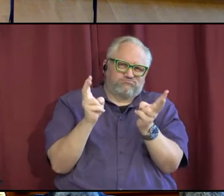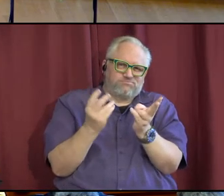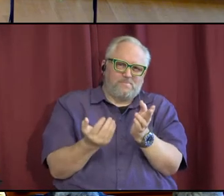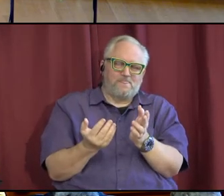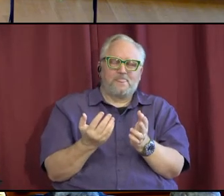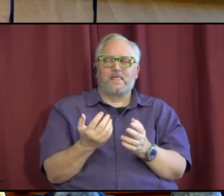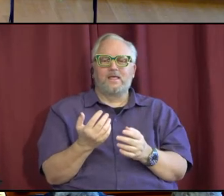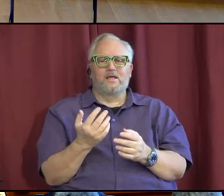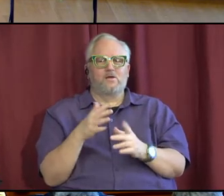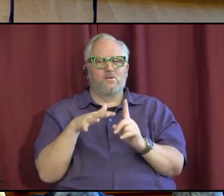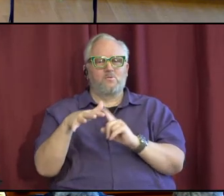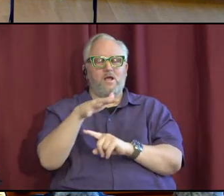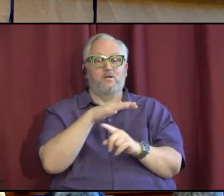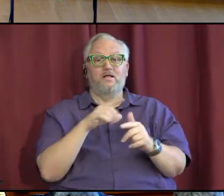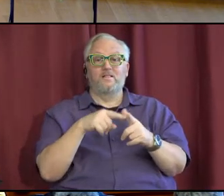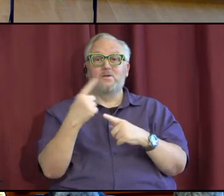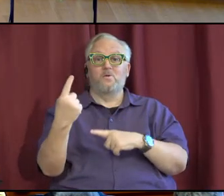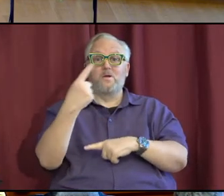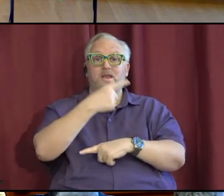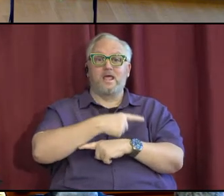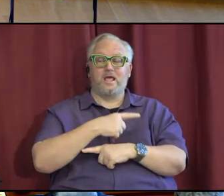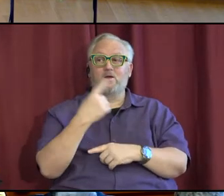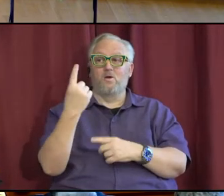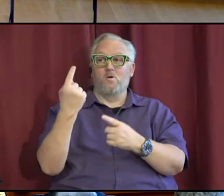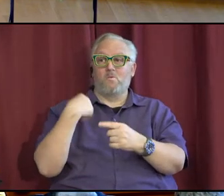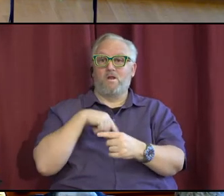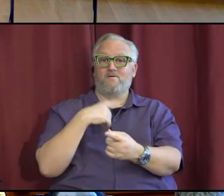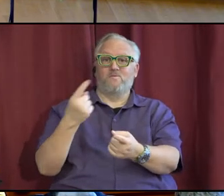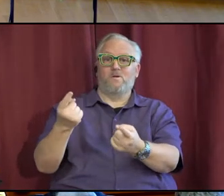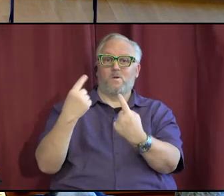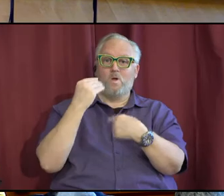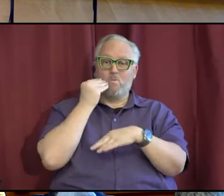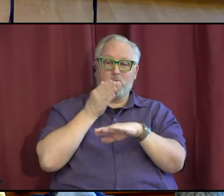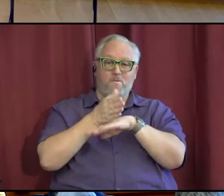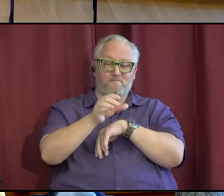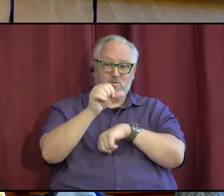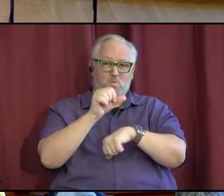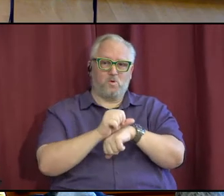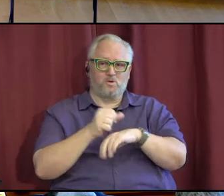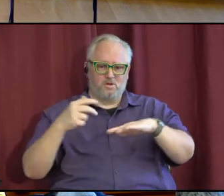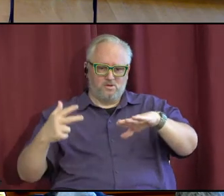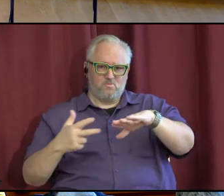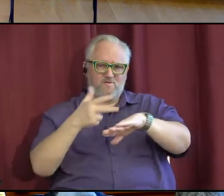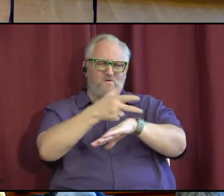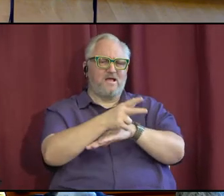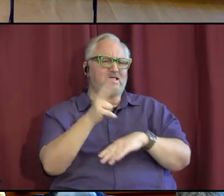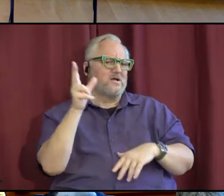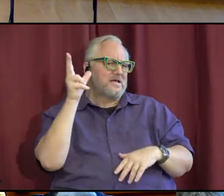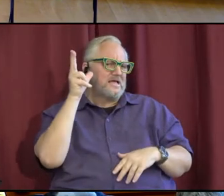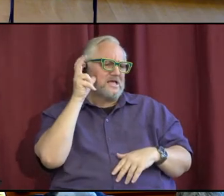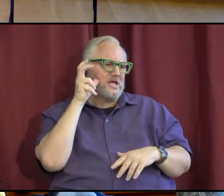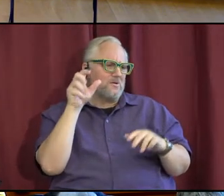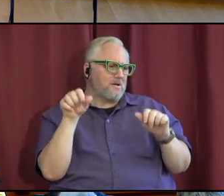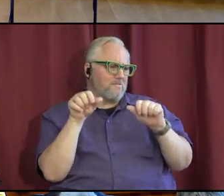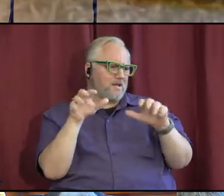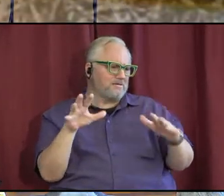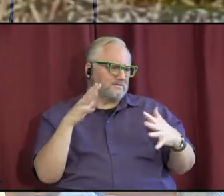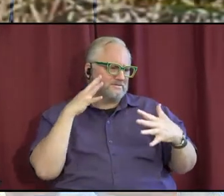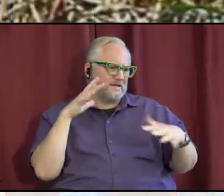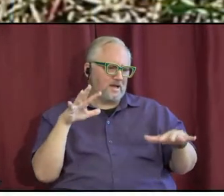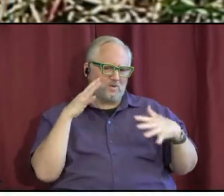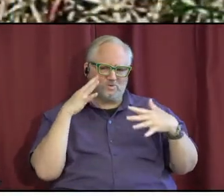And then one day, one of us would come home from work and pull into the driveway, and we'd hear a magical